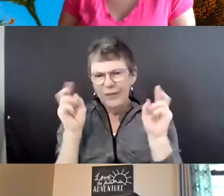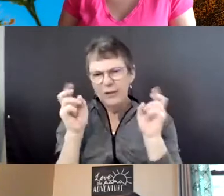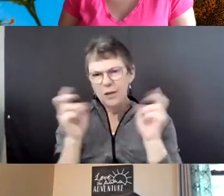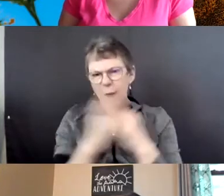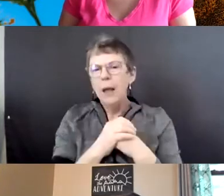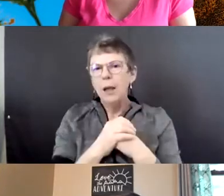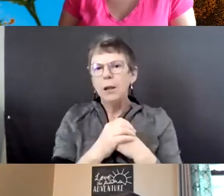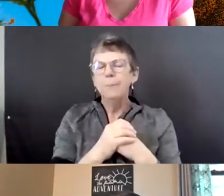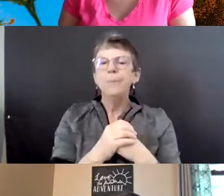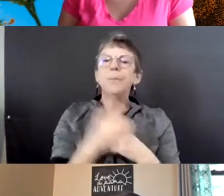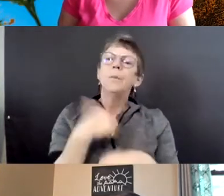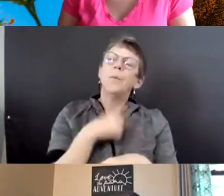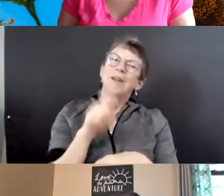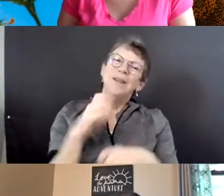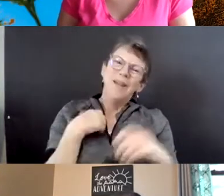providers. And,